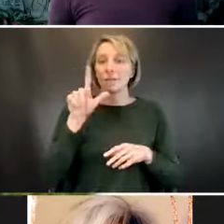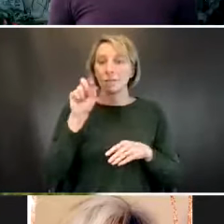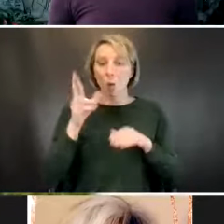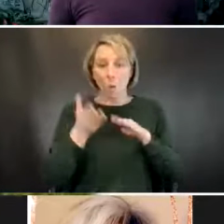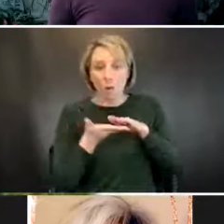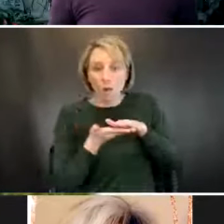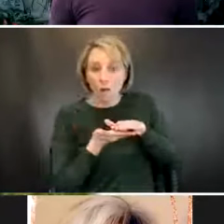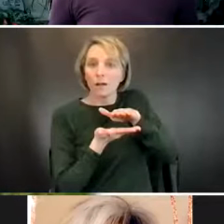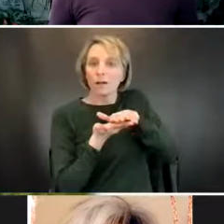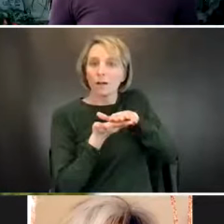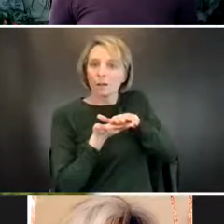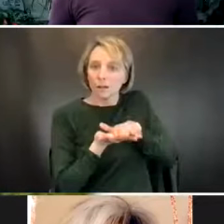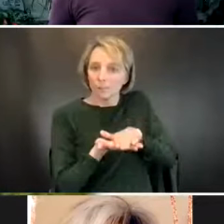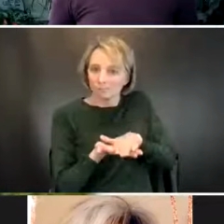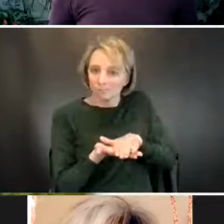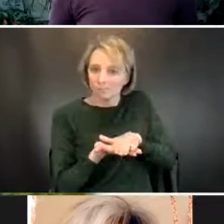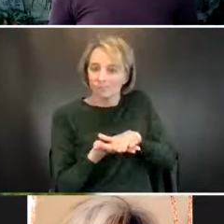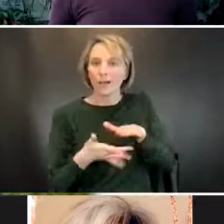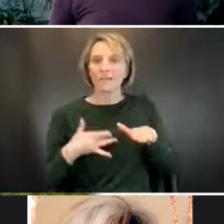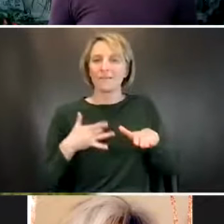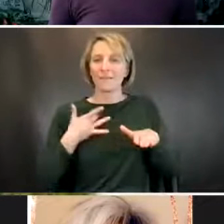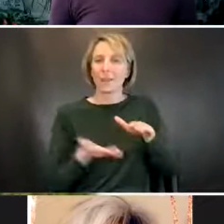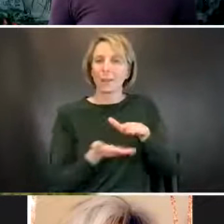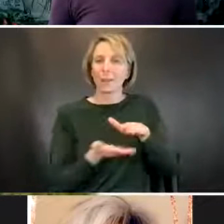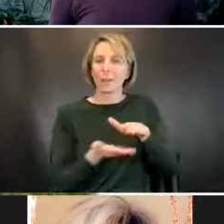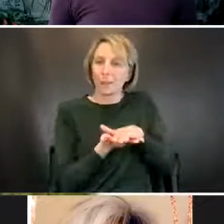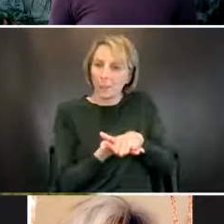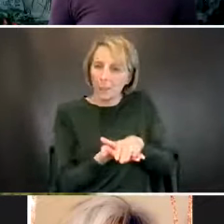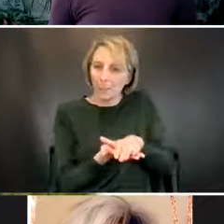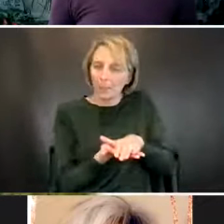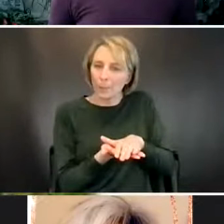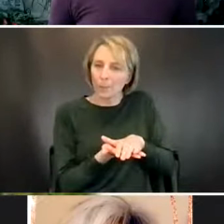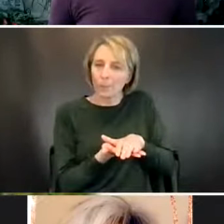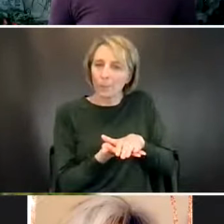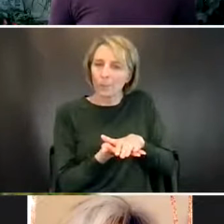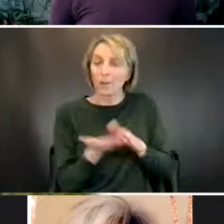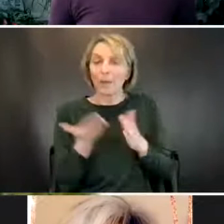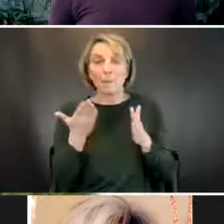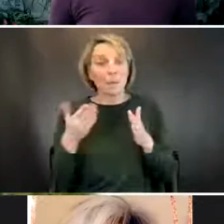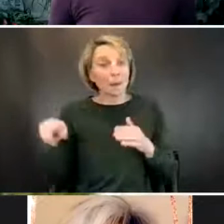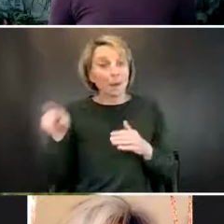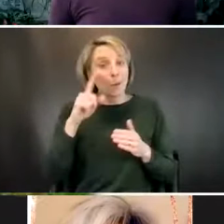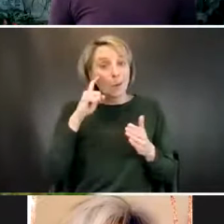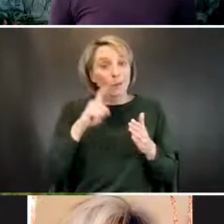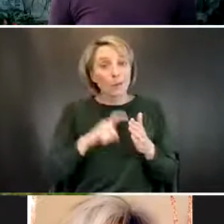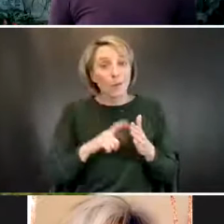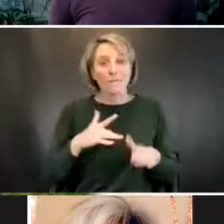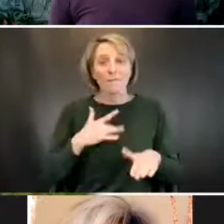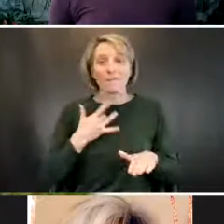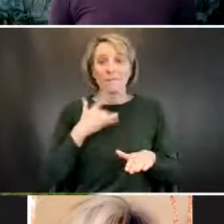Might be surprising to notice that you can feel the outline of your feet.